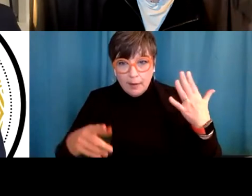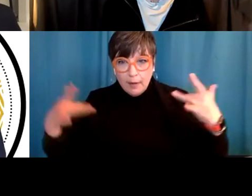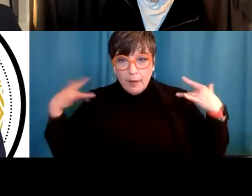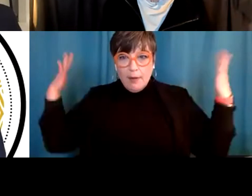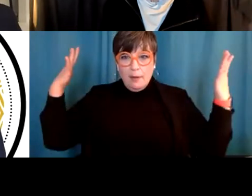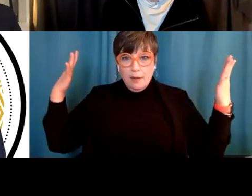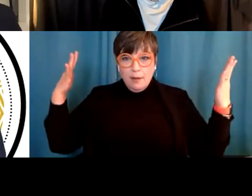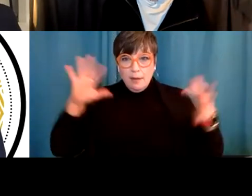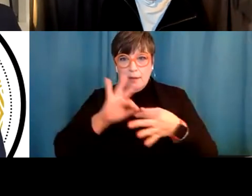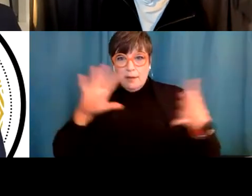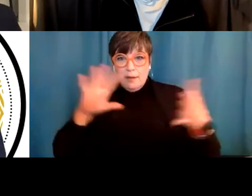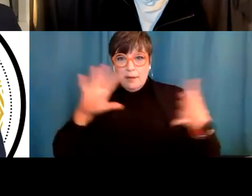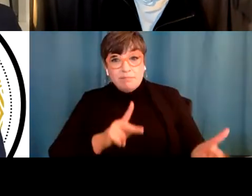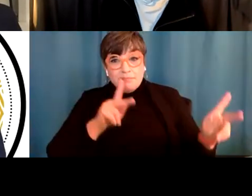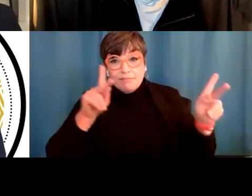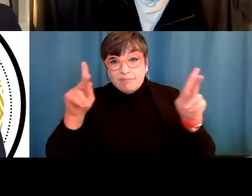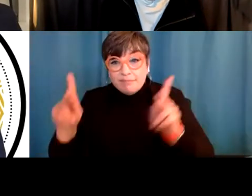him whatsoever. At the moment,